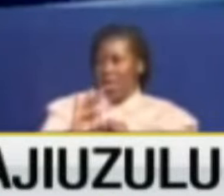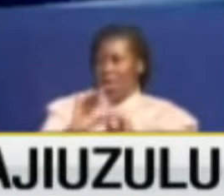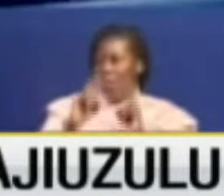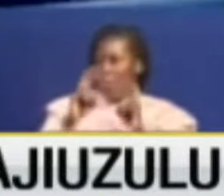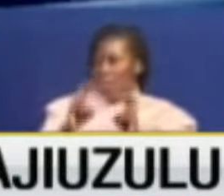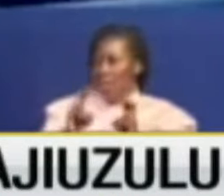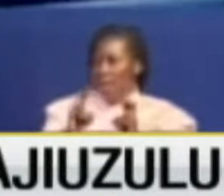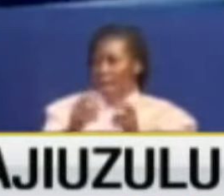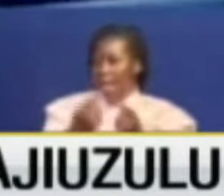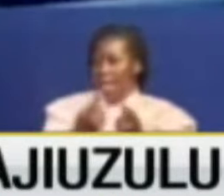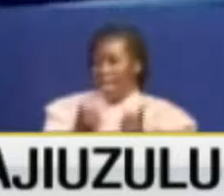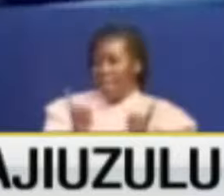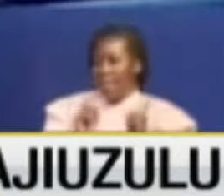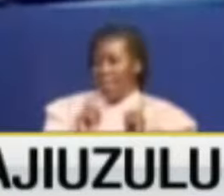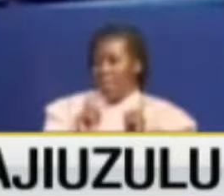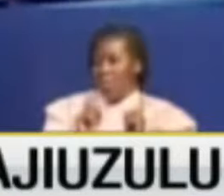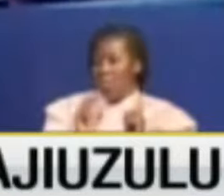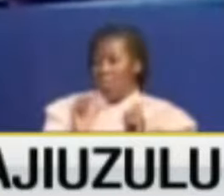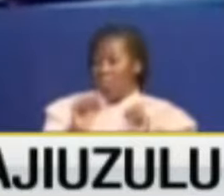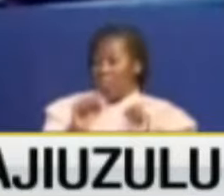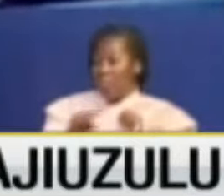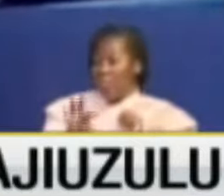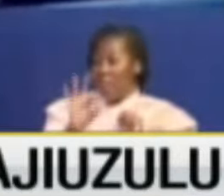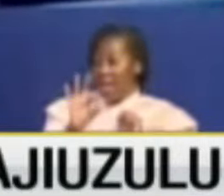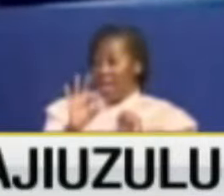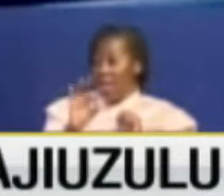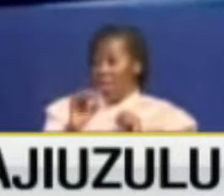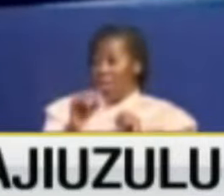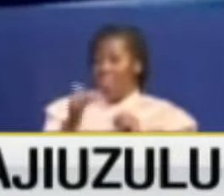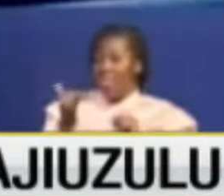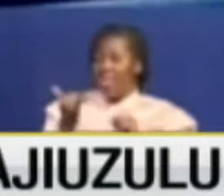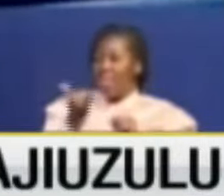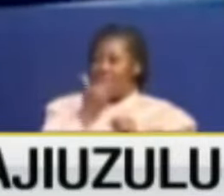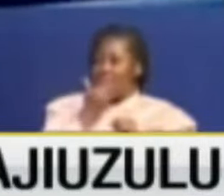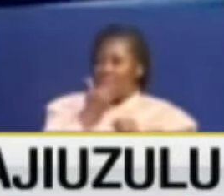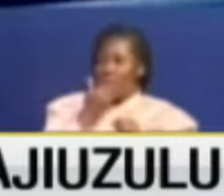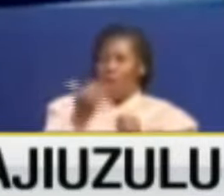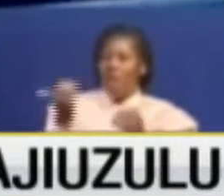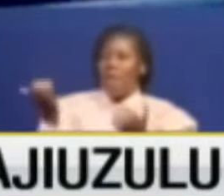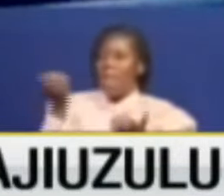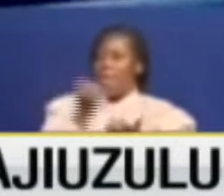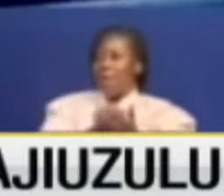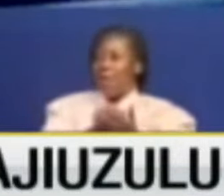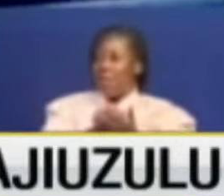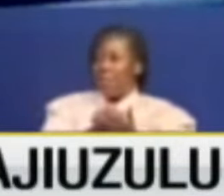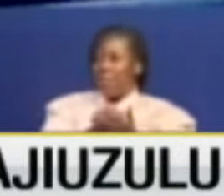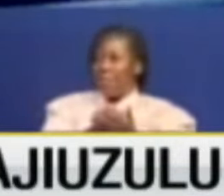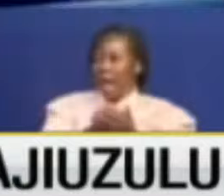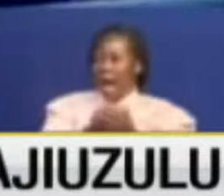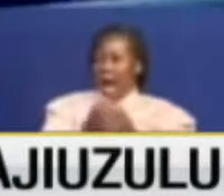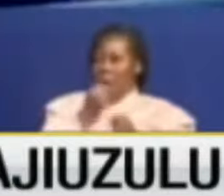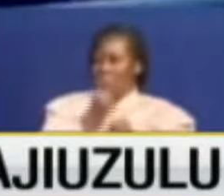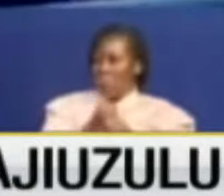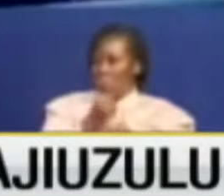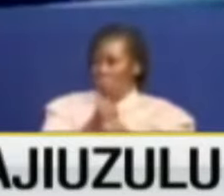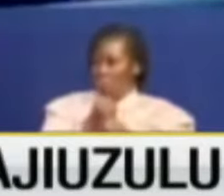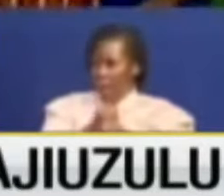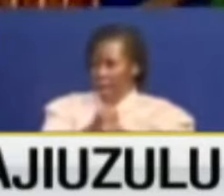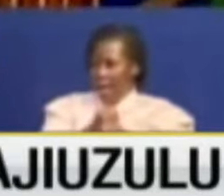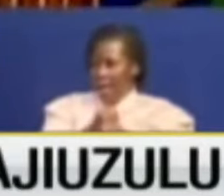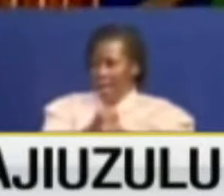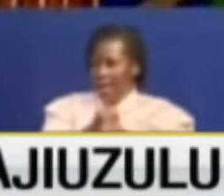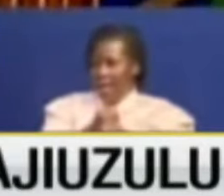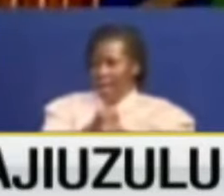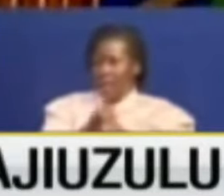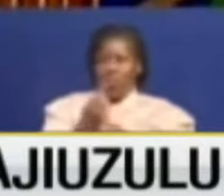motion before you, you will find a charge of allegation of employing a bloated workforce of at least